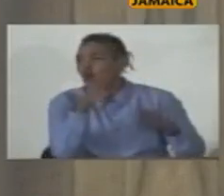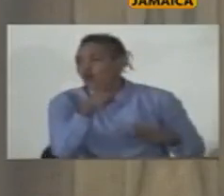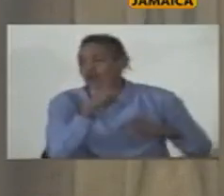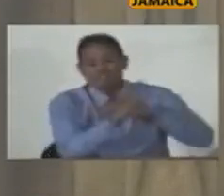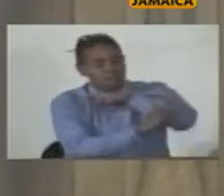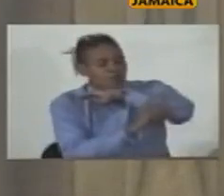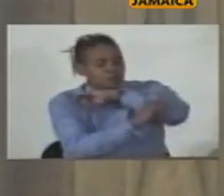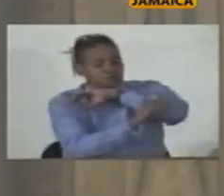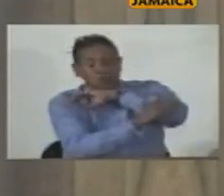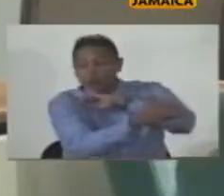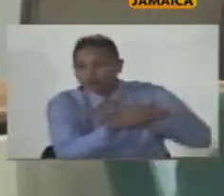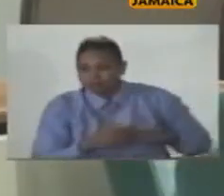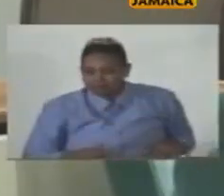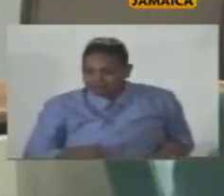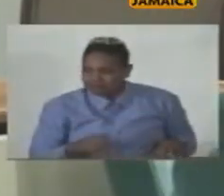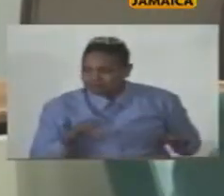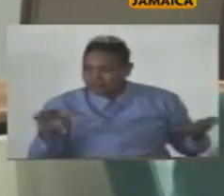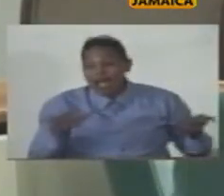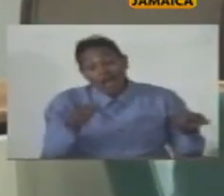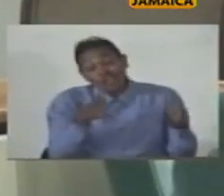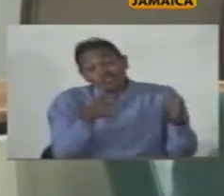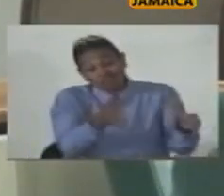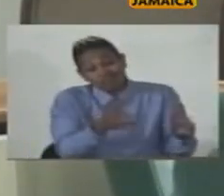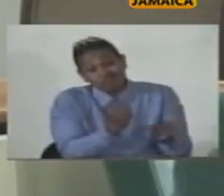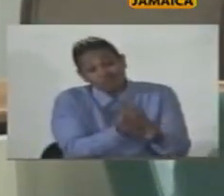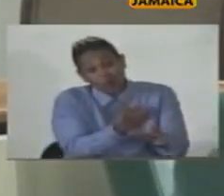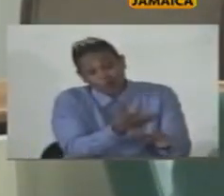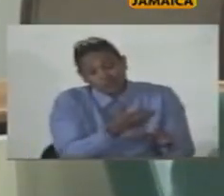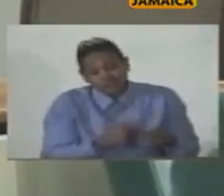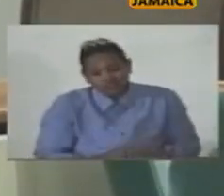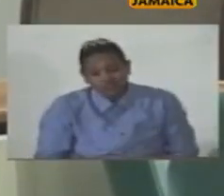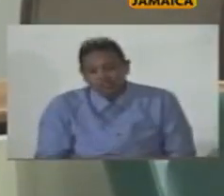Antonio. Action to that.